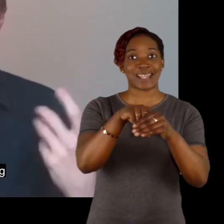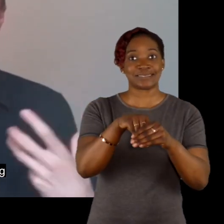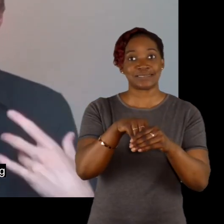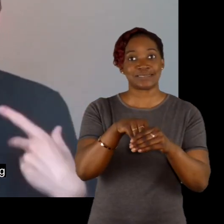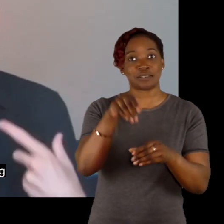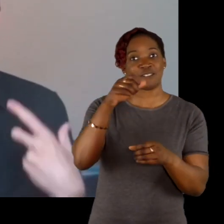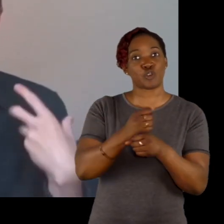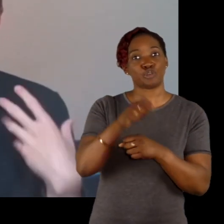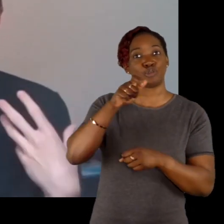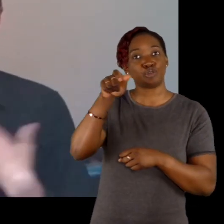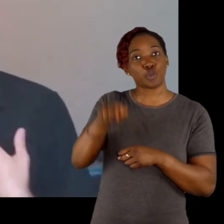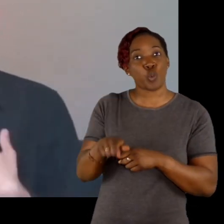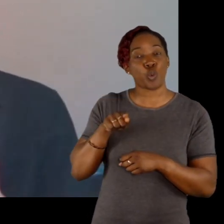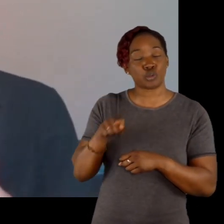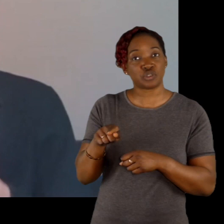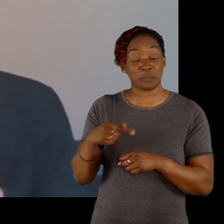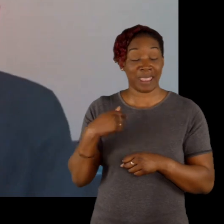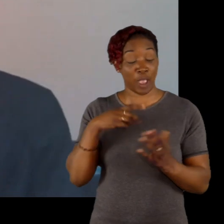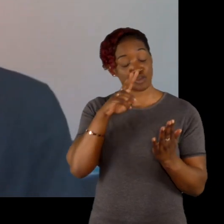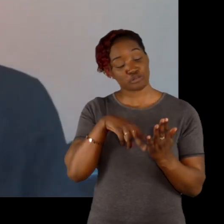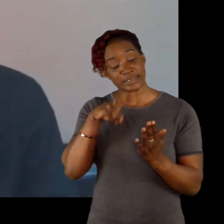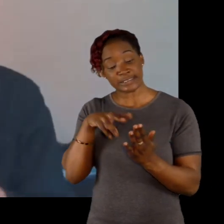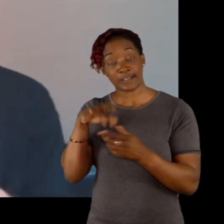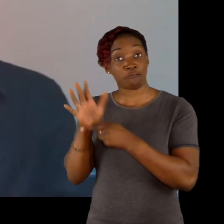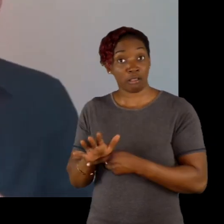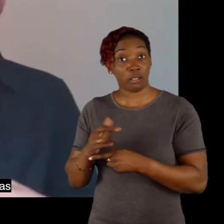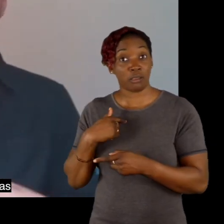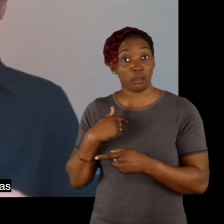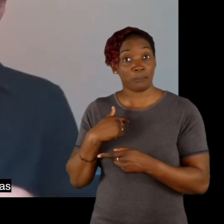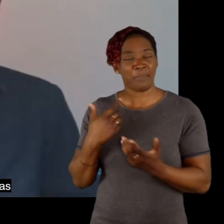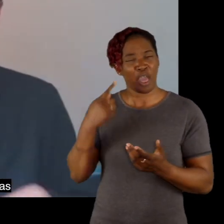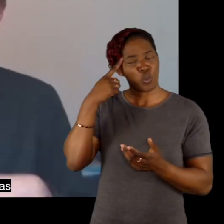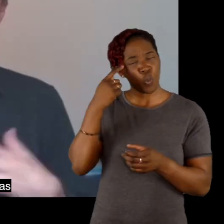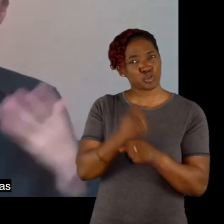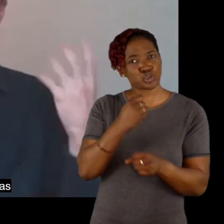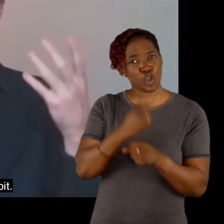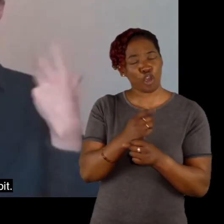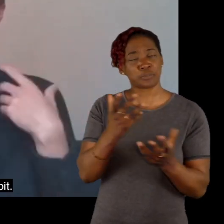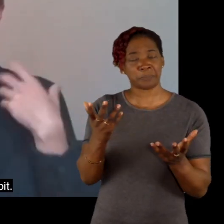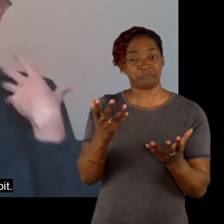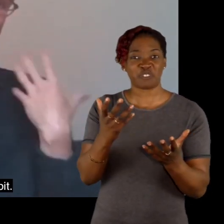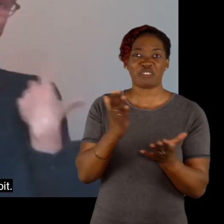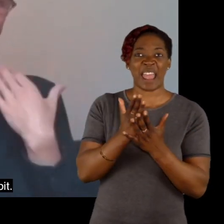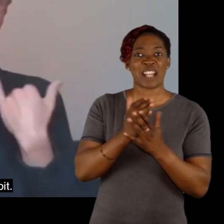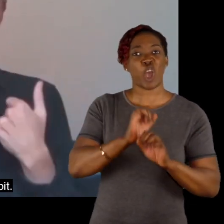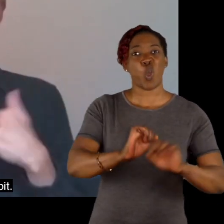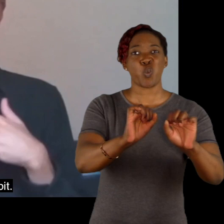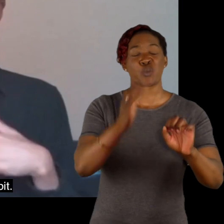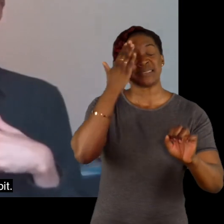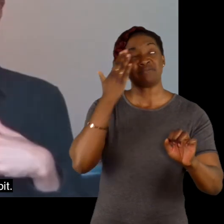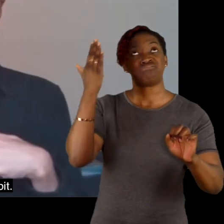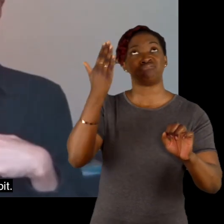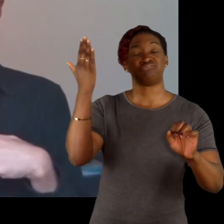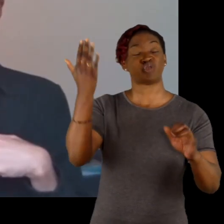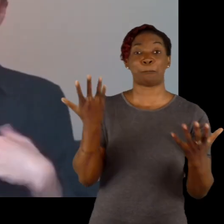the protagonist, and maybe I was reading into the film, but I kind of thought George was in it one of his own daydreams a